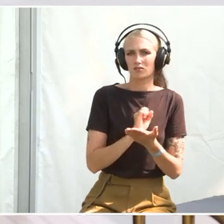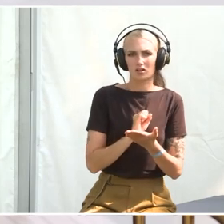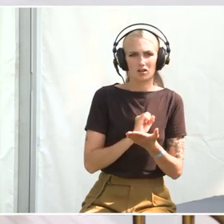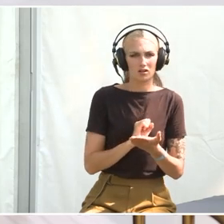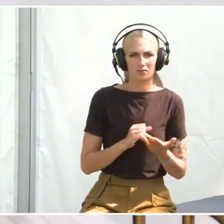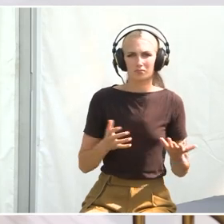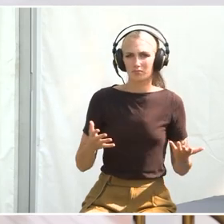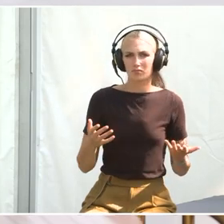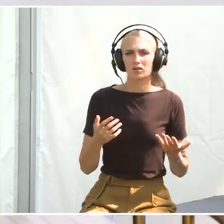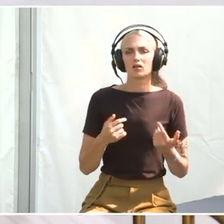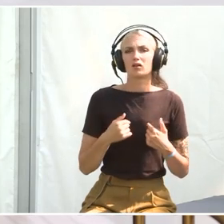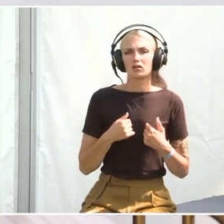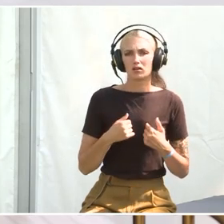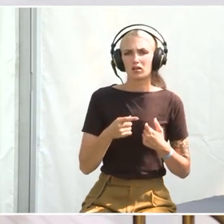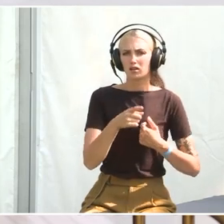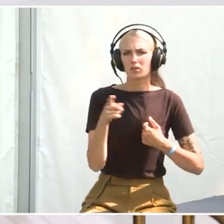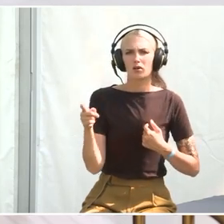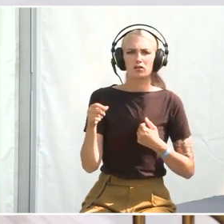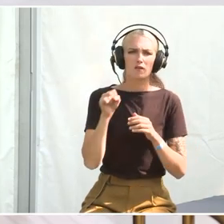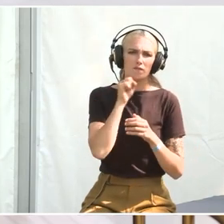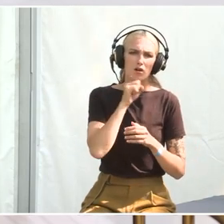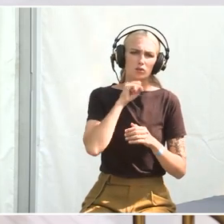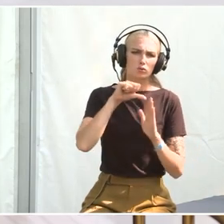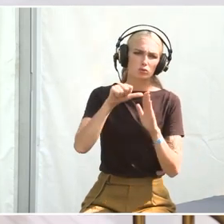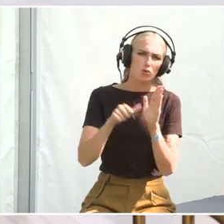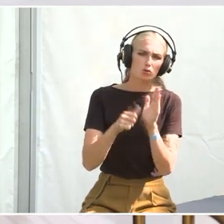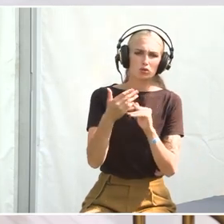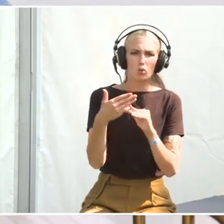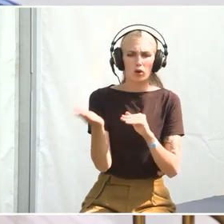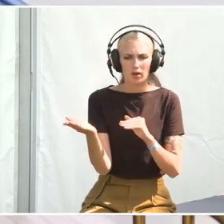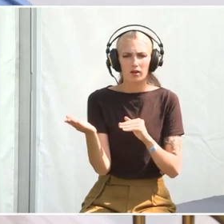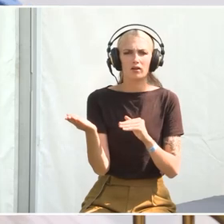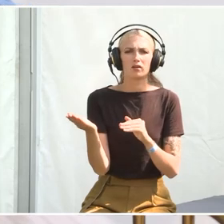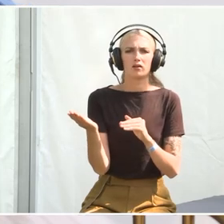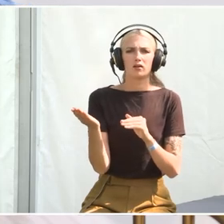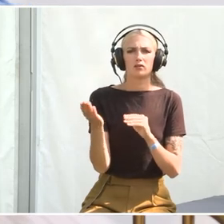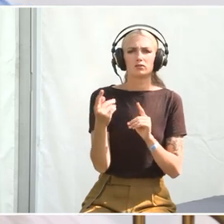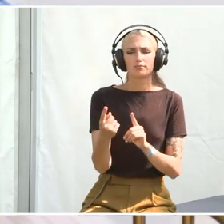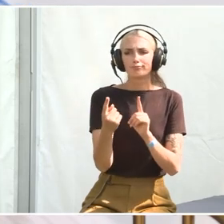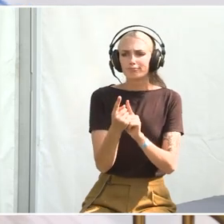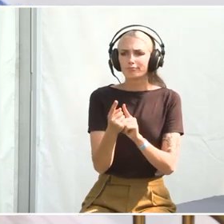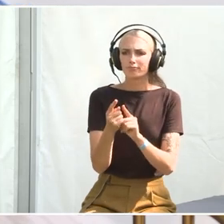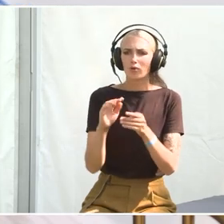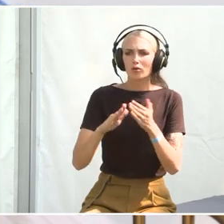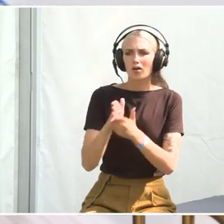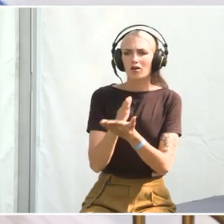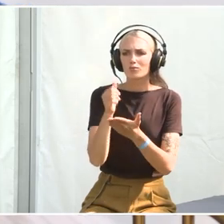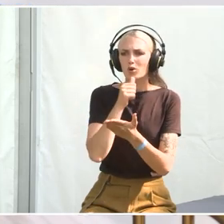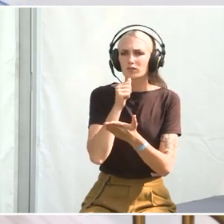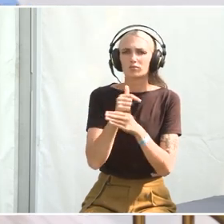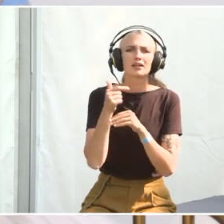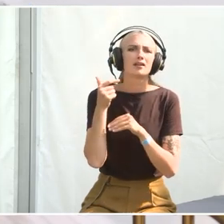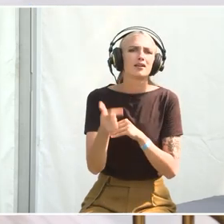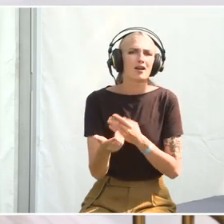I'm with them when they're 16 plus, and we're trying to solve those issues. While these things should have